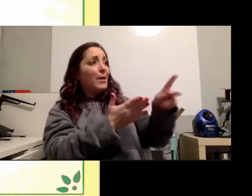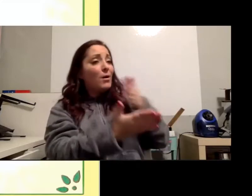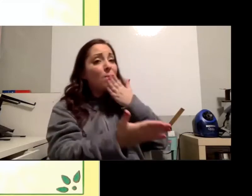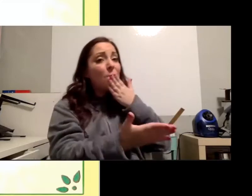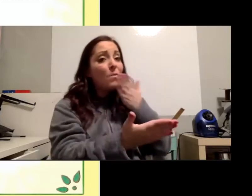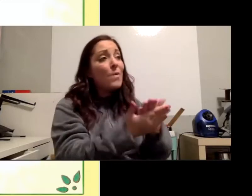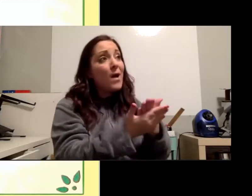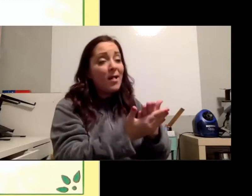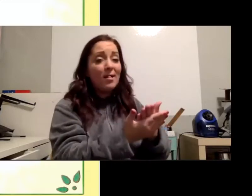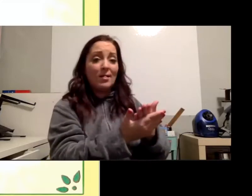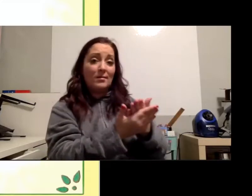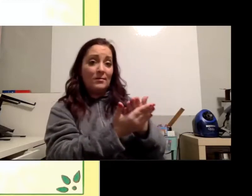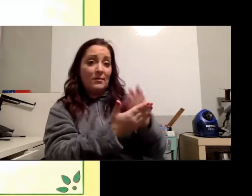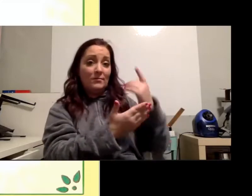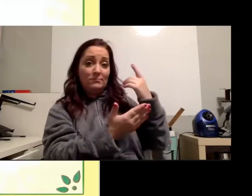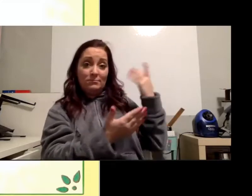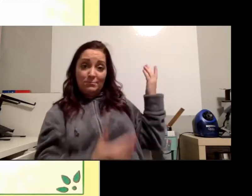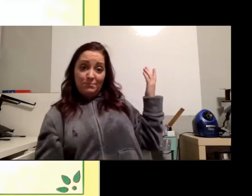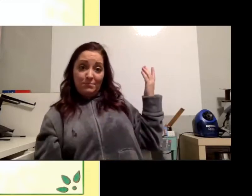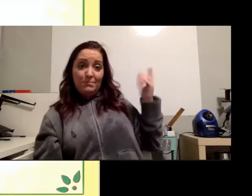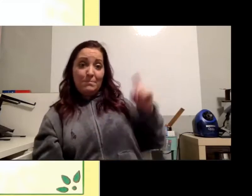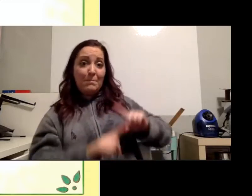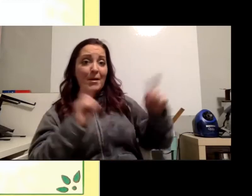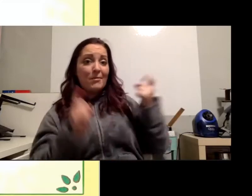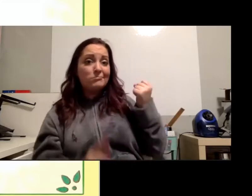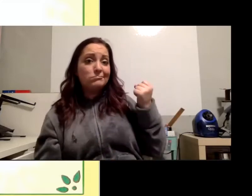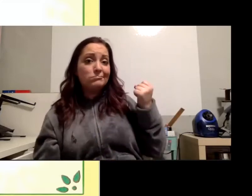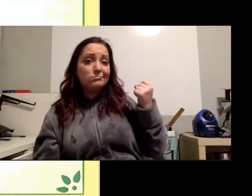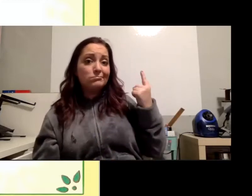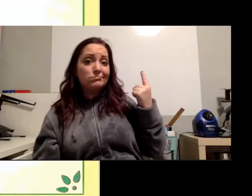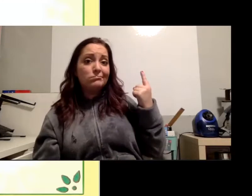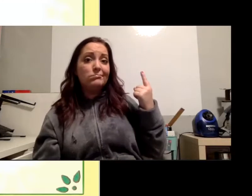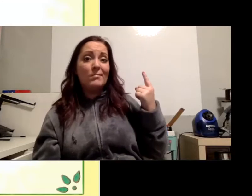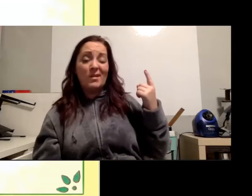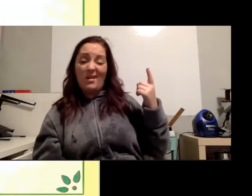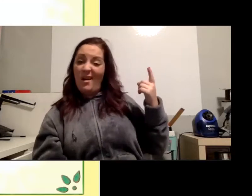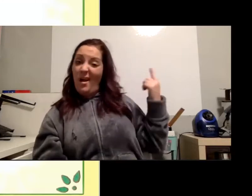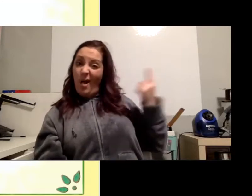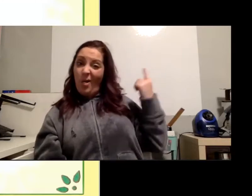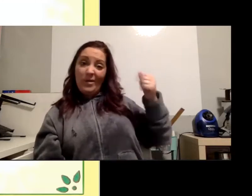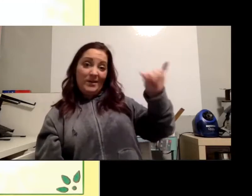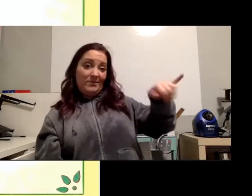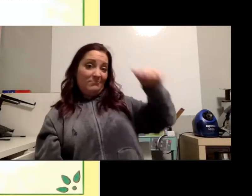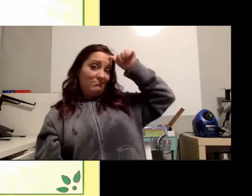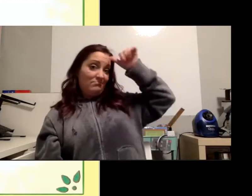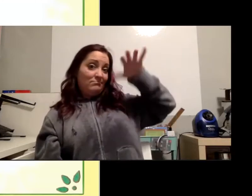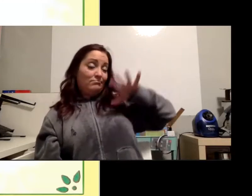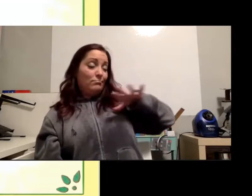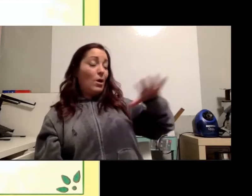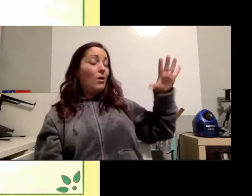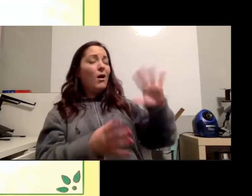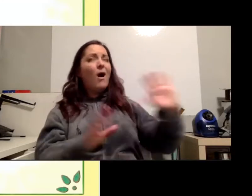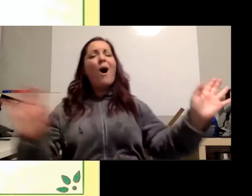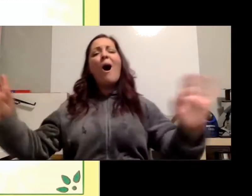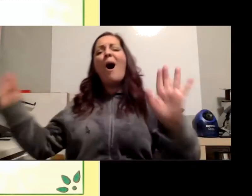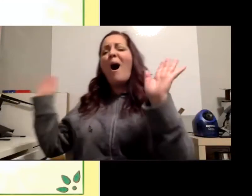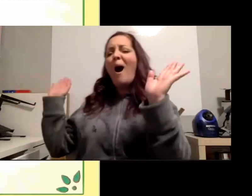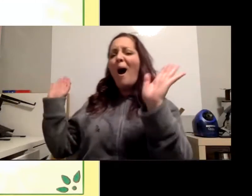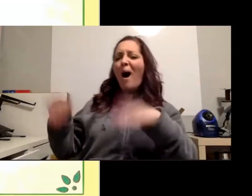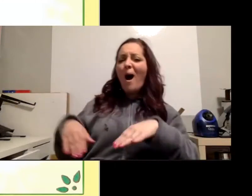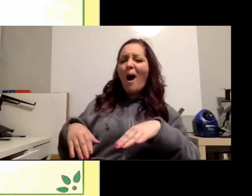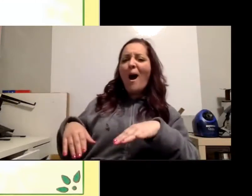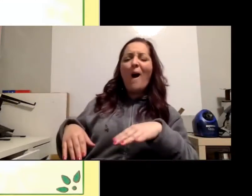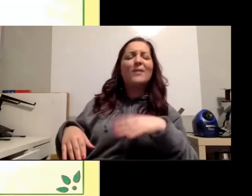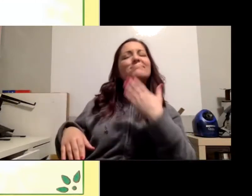And they paid him well. But the kind old man